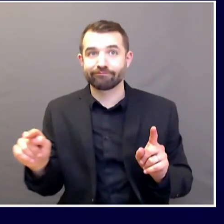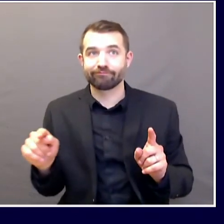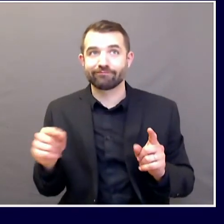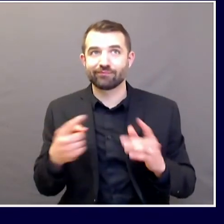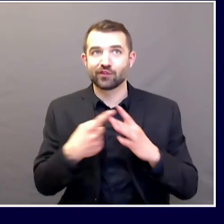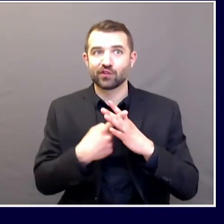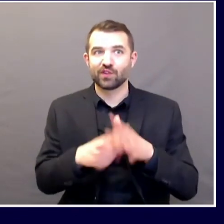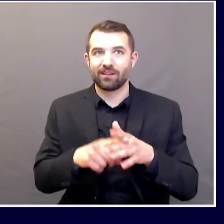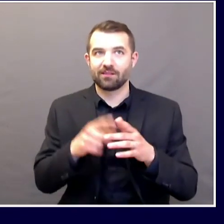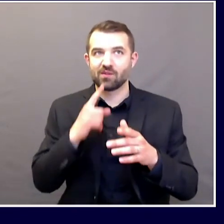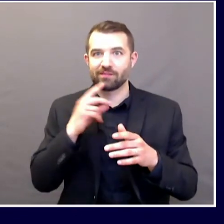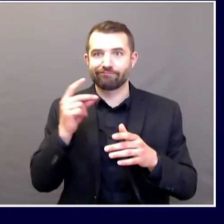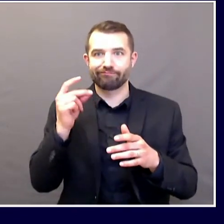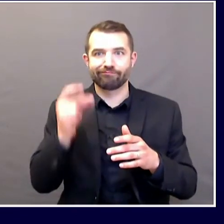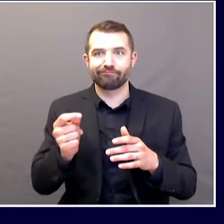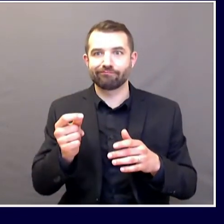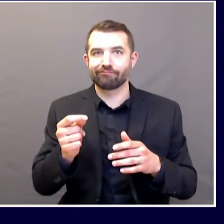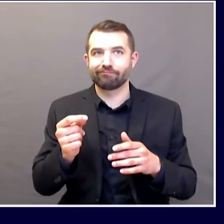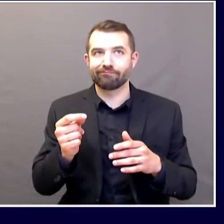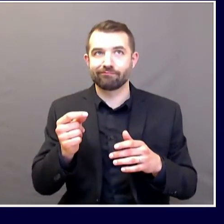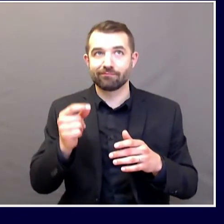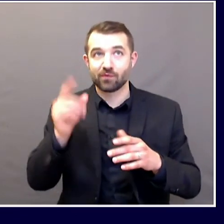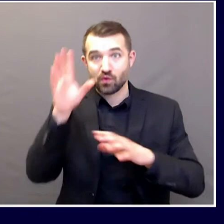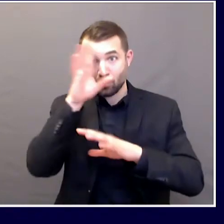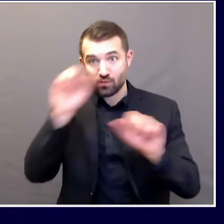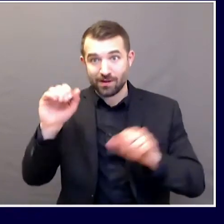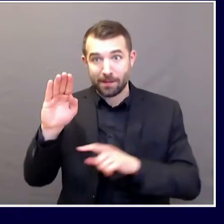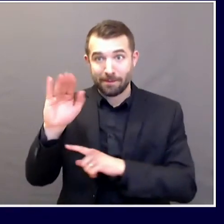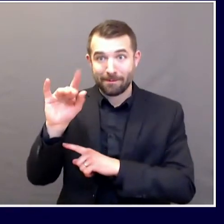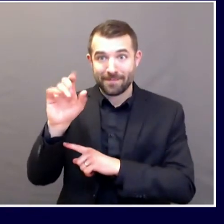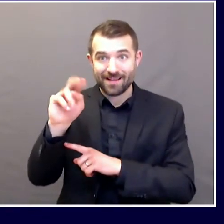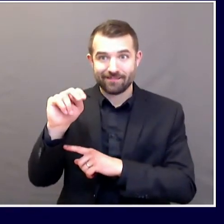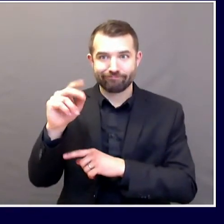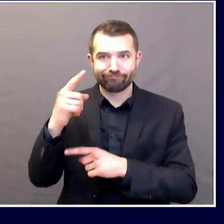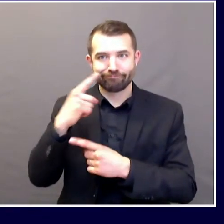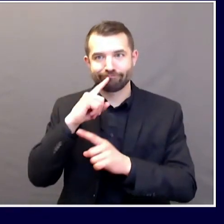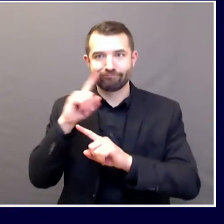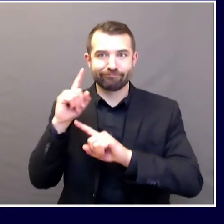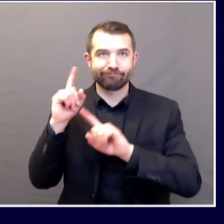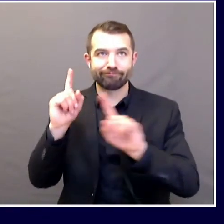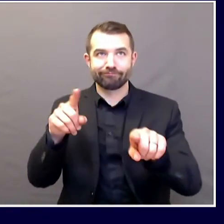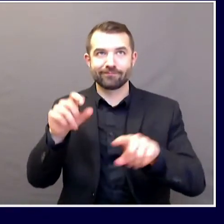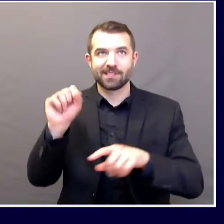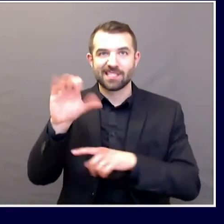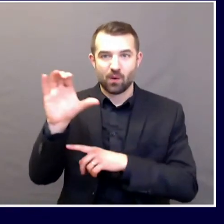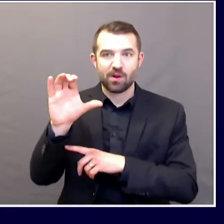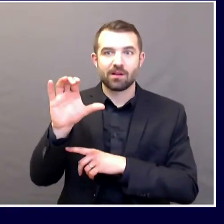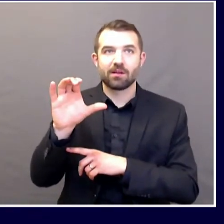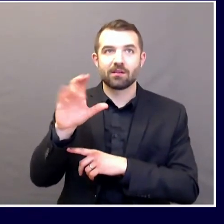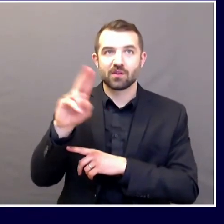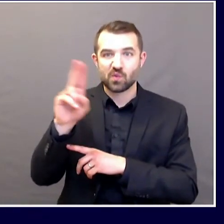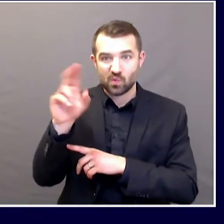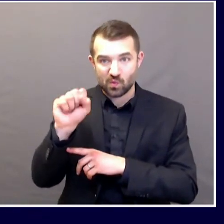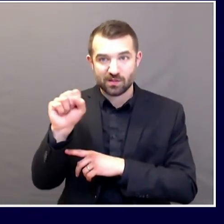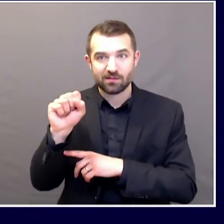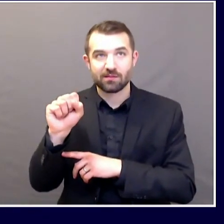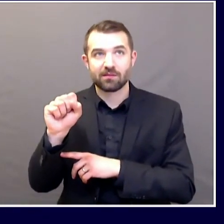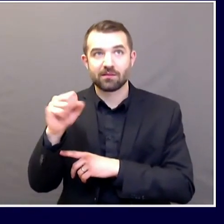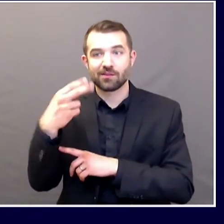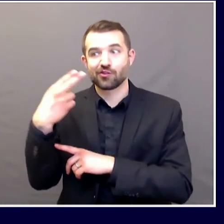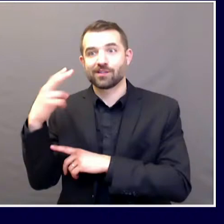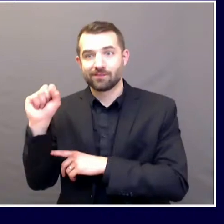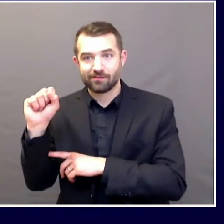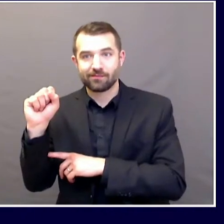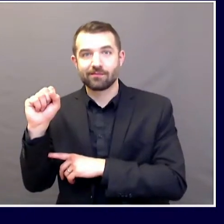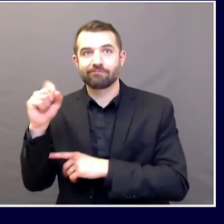President Biden and the acting secretary of the U.S. Department of Health and Human Services. As soon as they announced it, it was effective immediately.